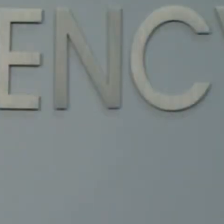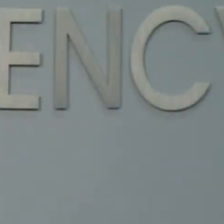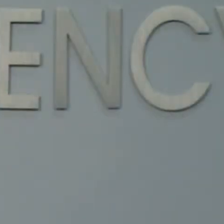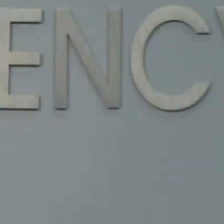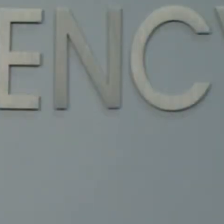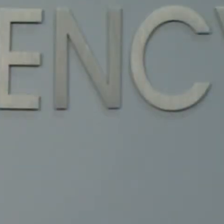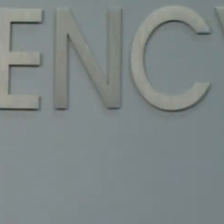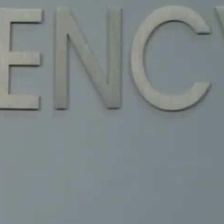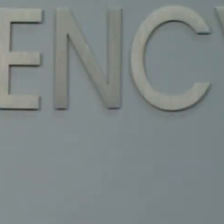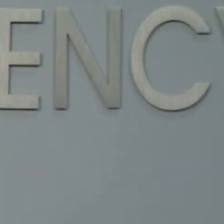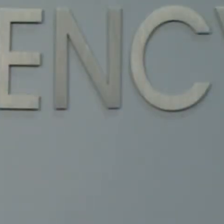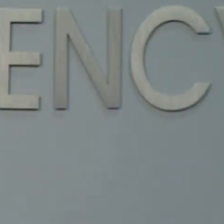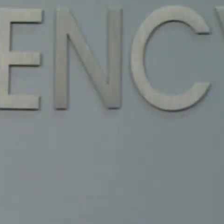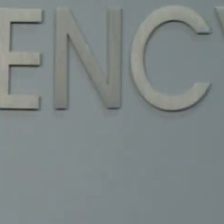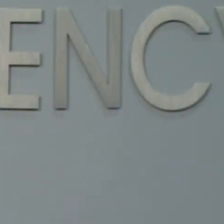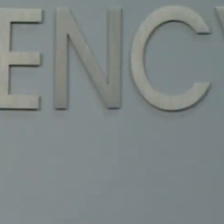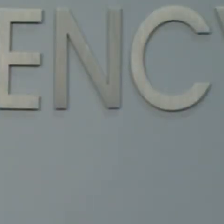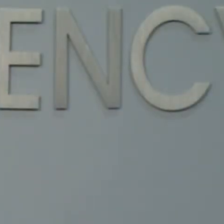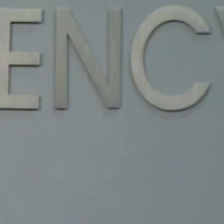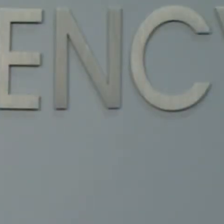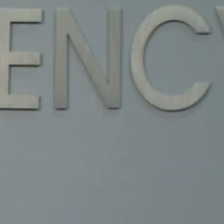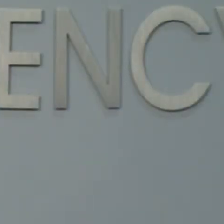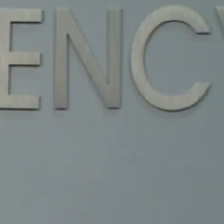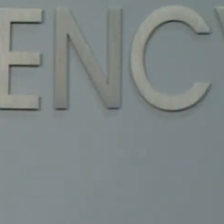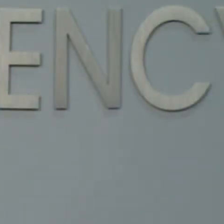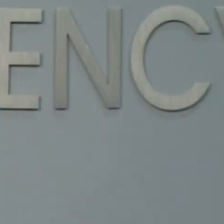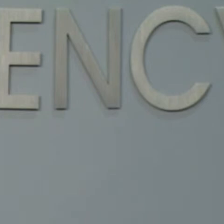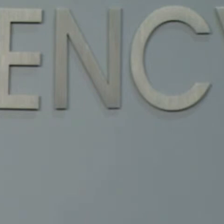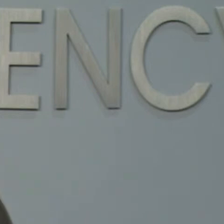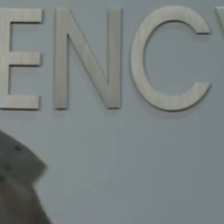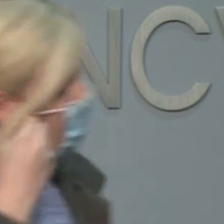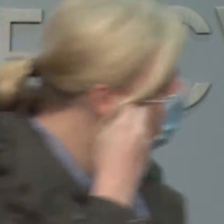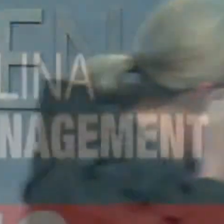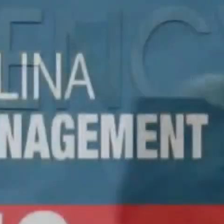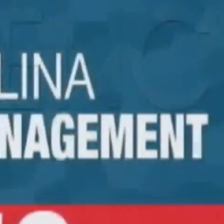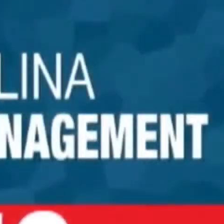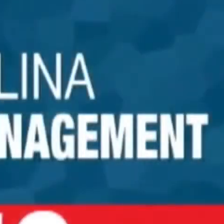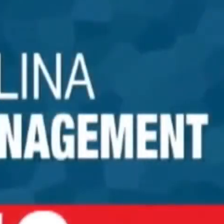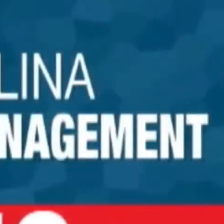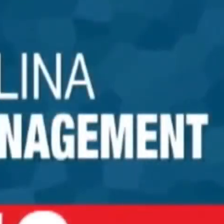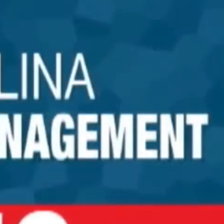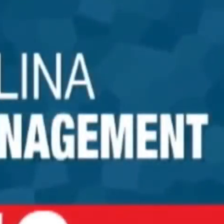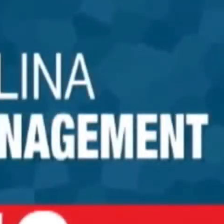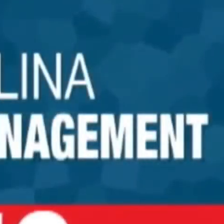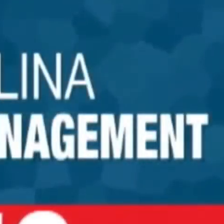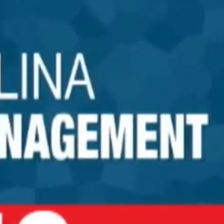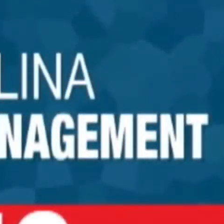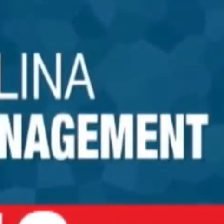This is a 2-minute warning. Reporters on the line, please press 1 to ask a question.